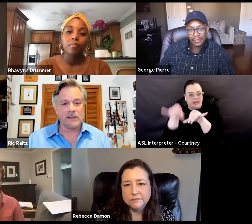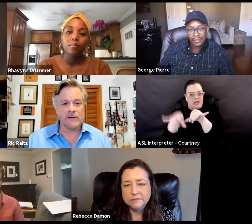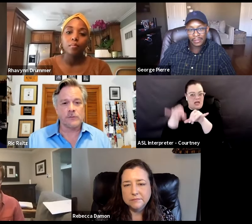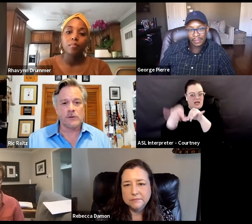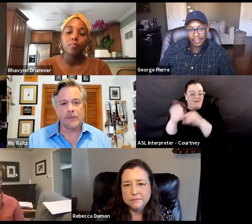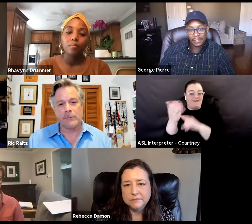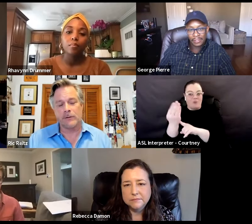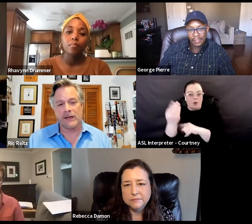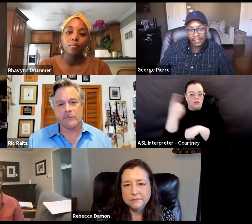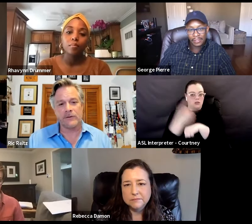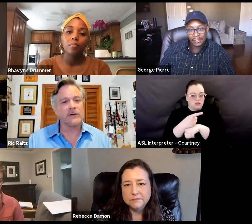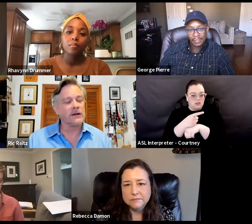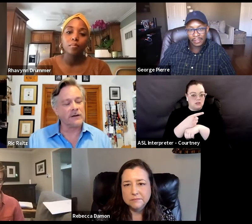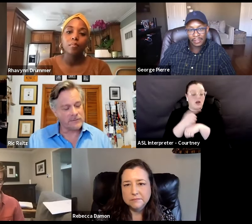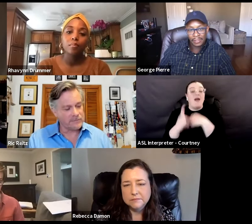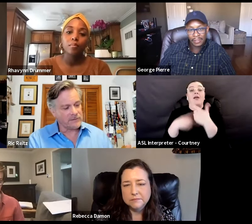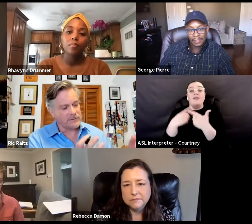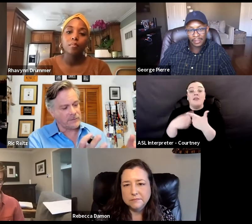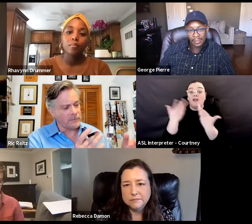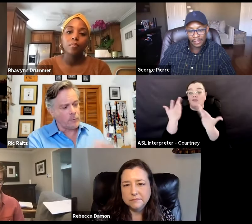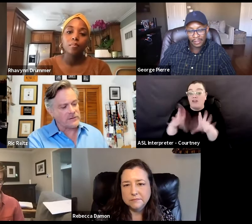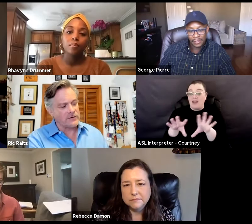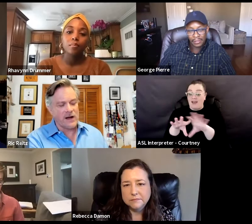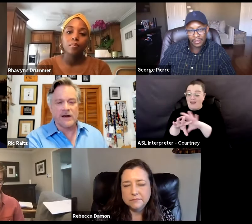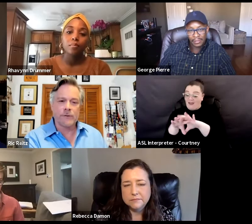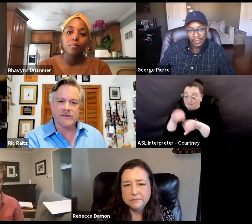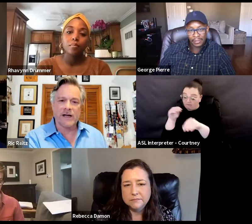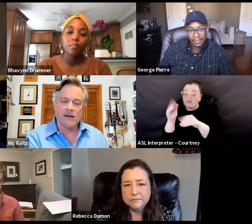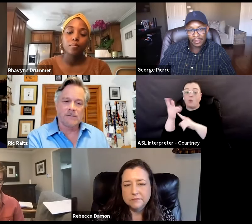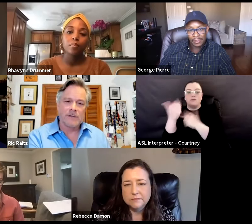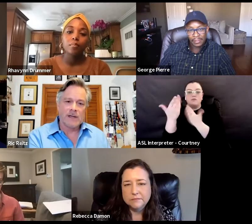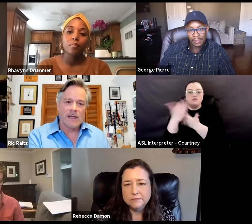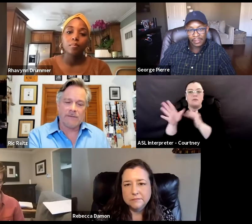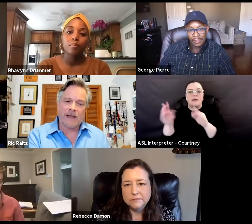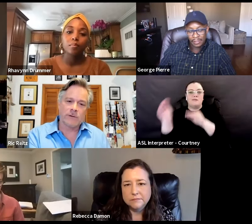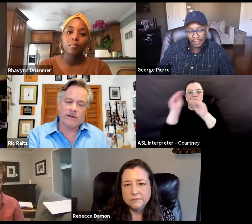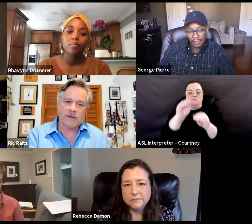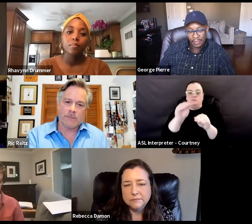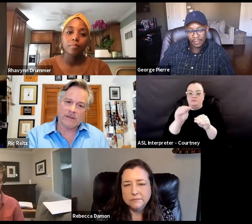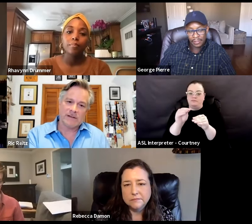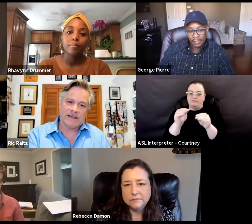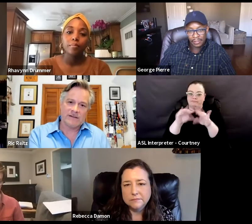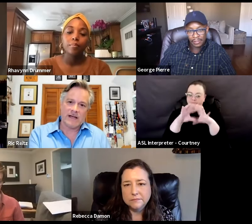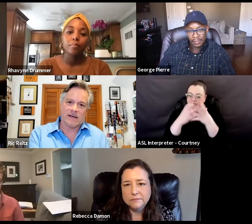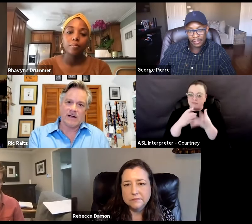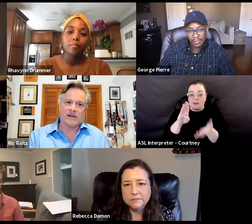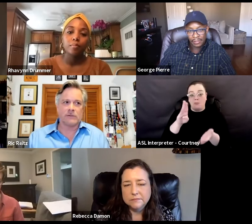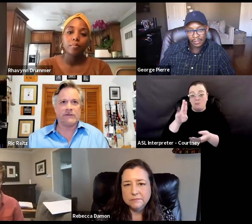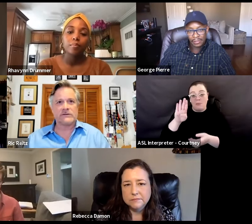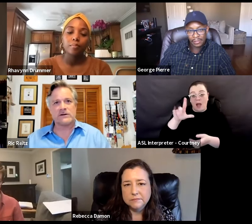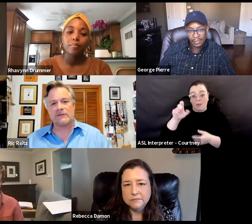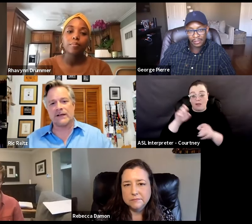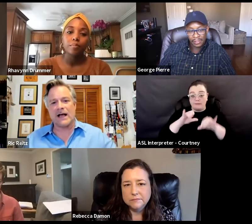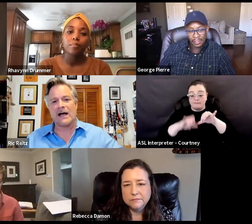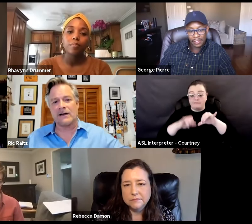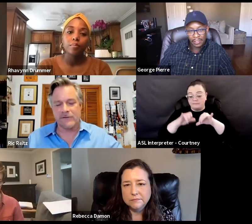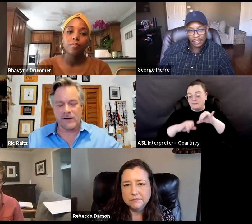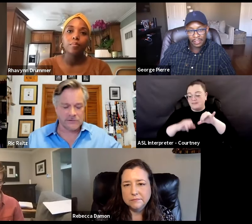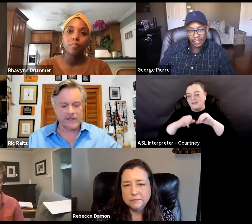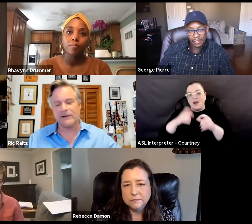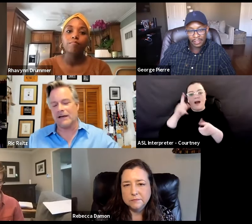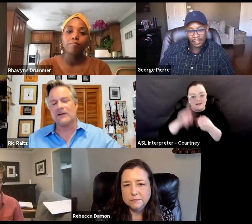his individual bubble in a sequestered kind of hotel. And that's where he's going to be until he's done. So even traveling